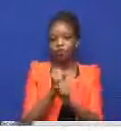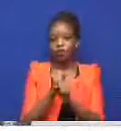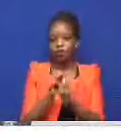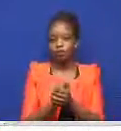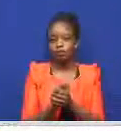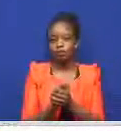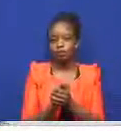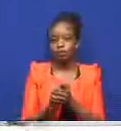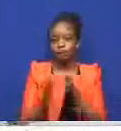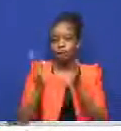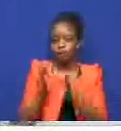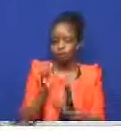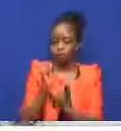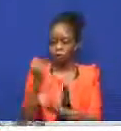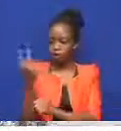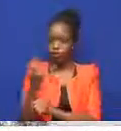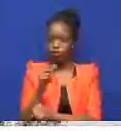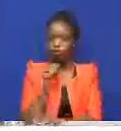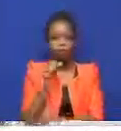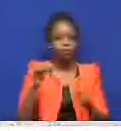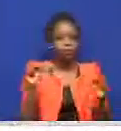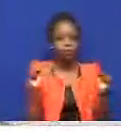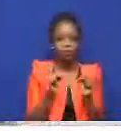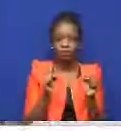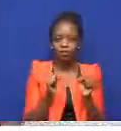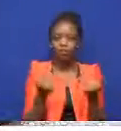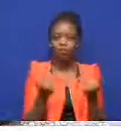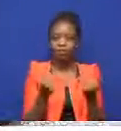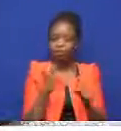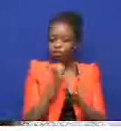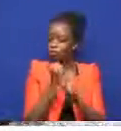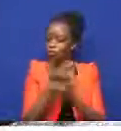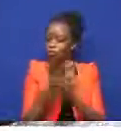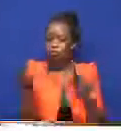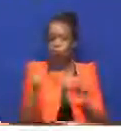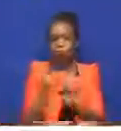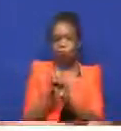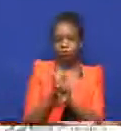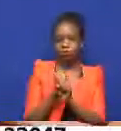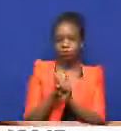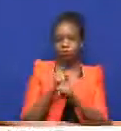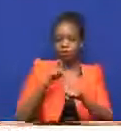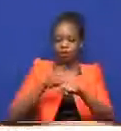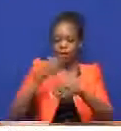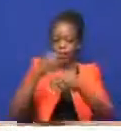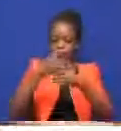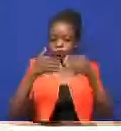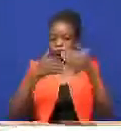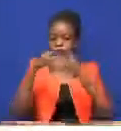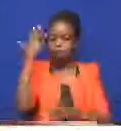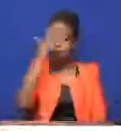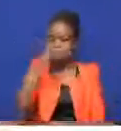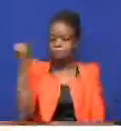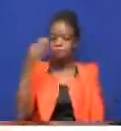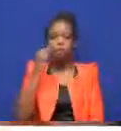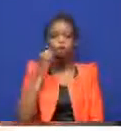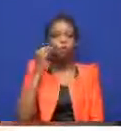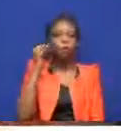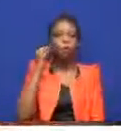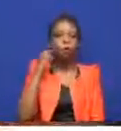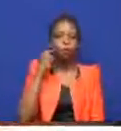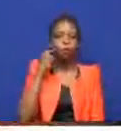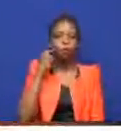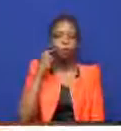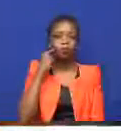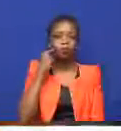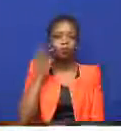two partners, are not afraid to break the glass ceiling as they construct beautiful homes, one